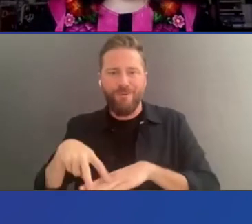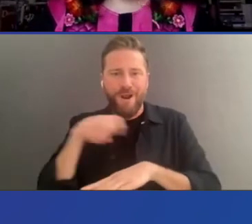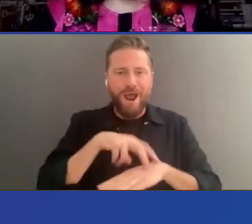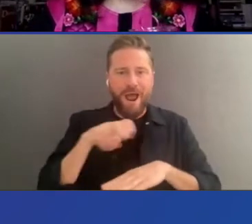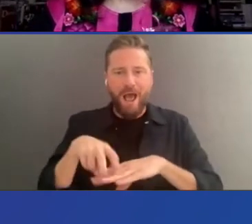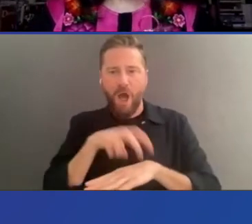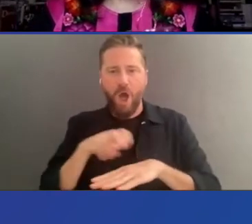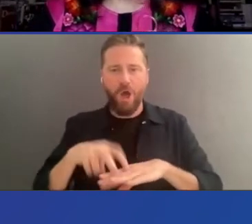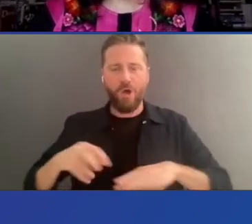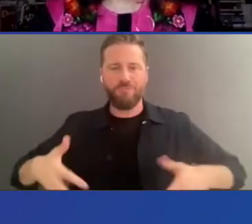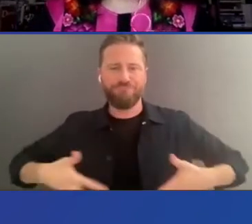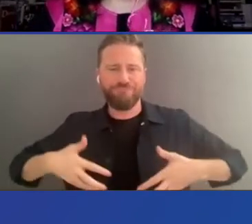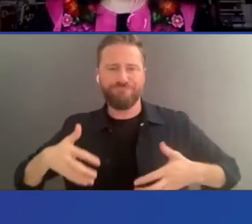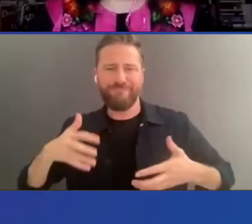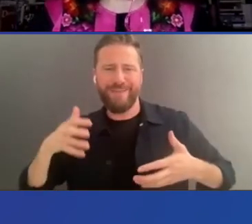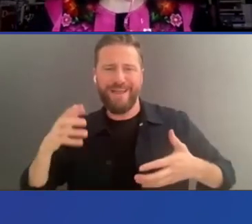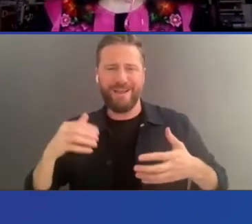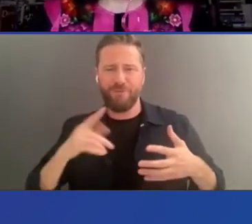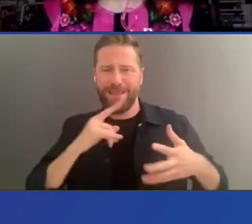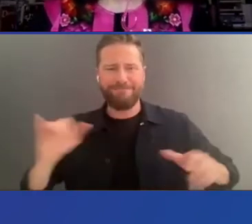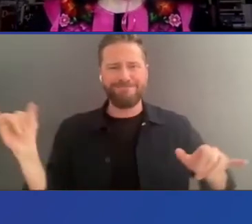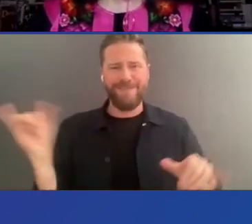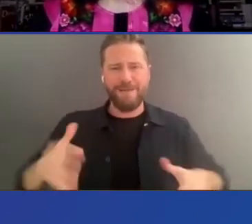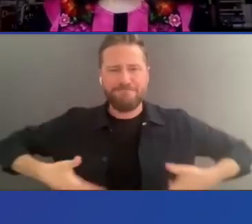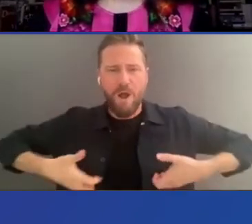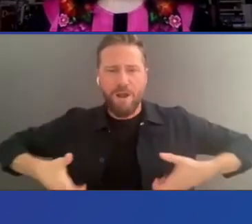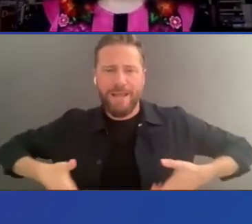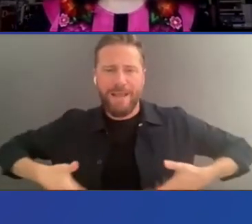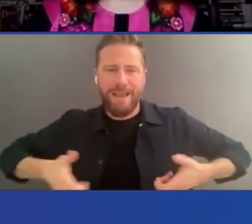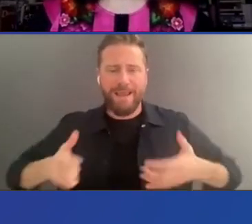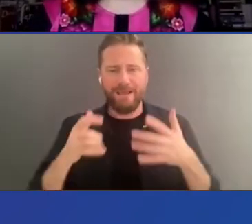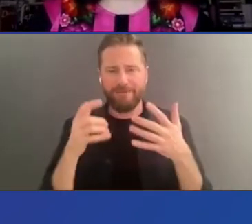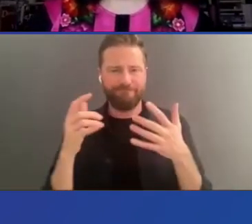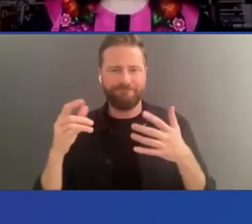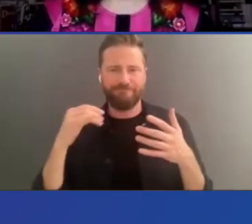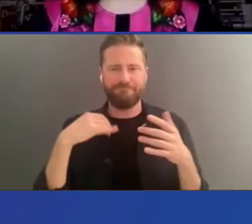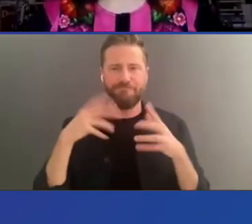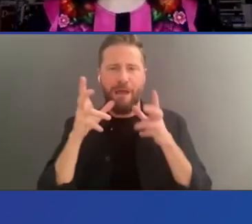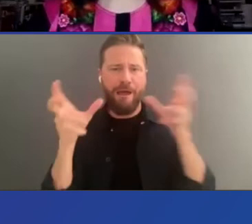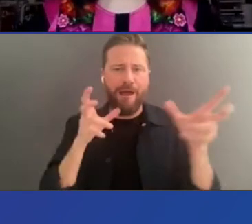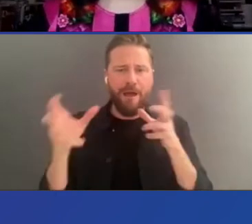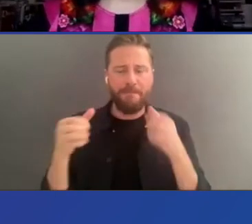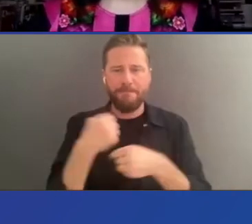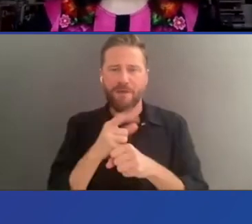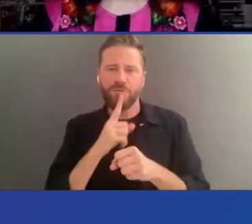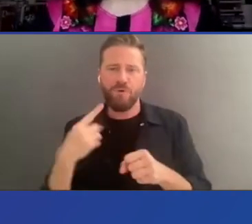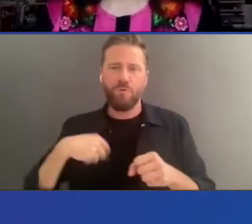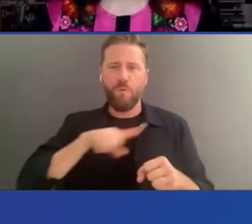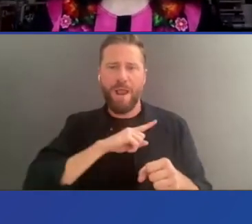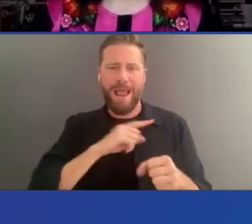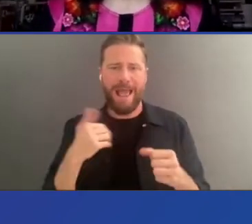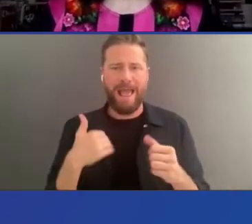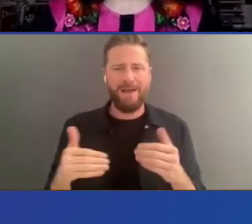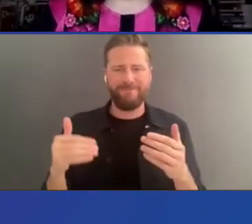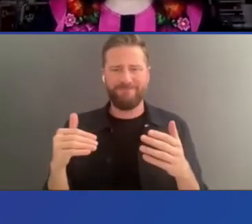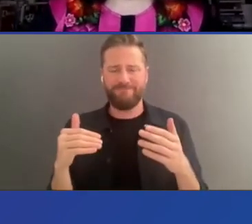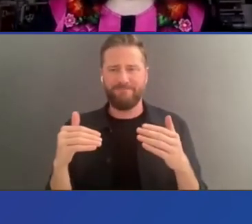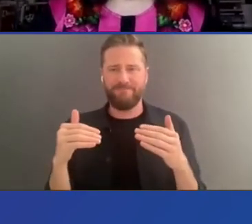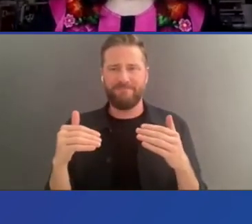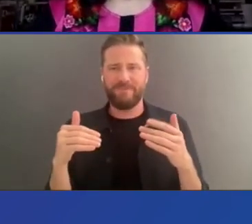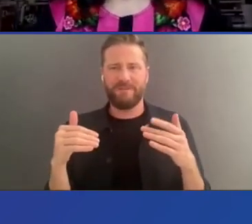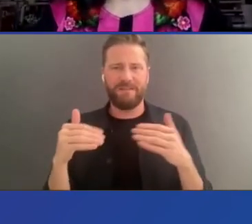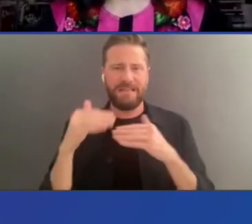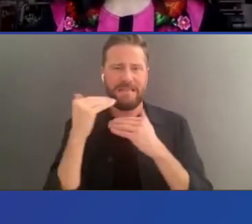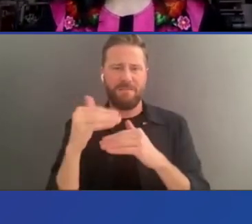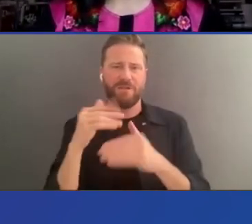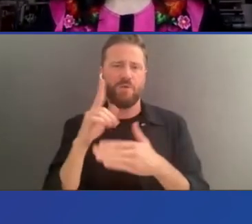and, you know, squeak like monkeys and, you know, make sure that we come out there with limited number, you know, limitations